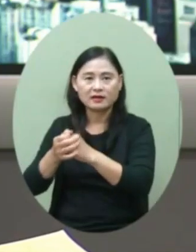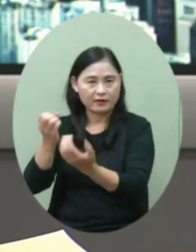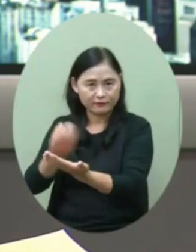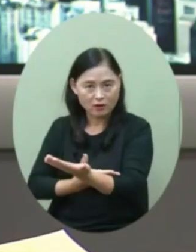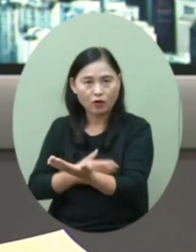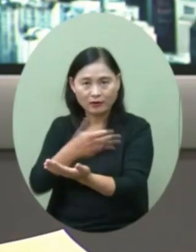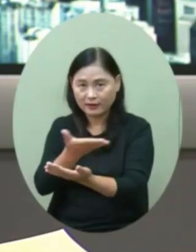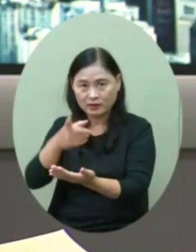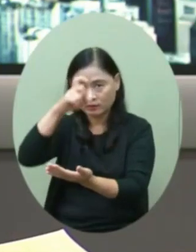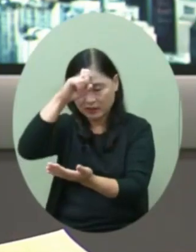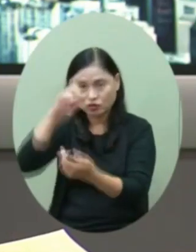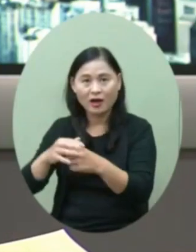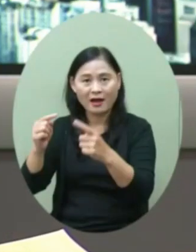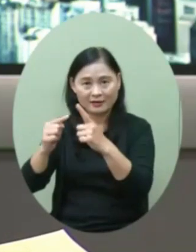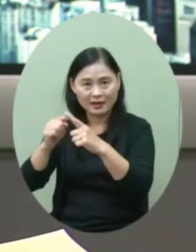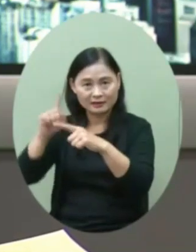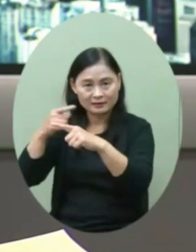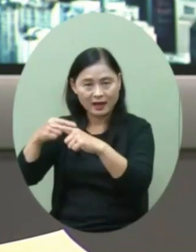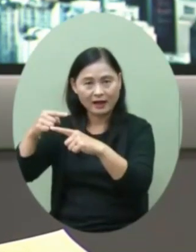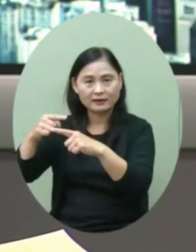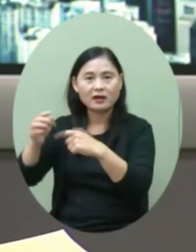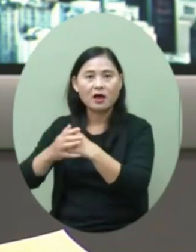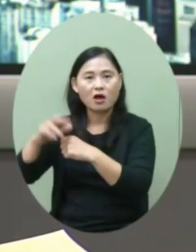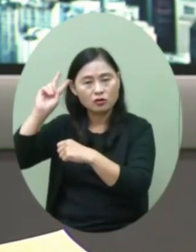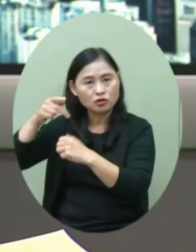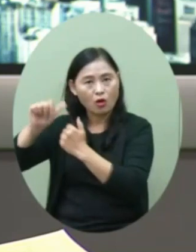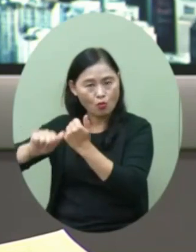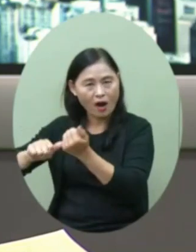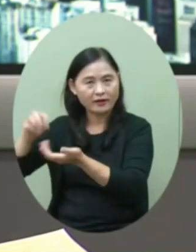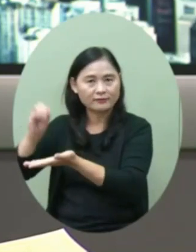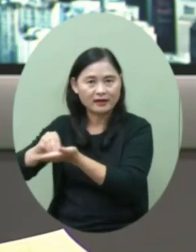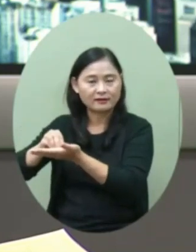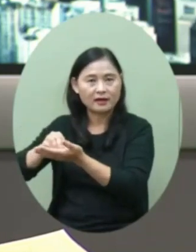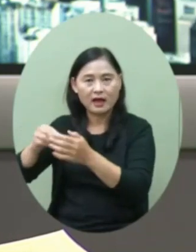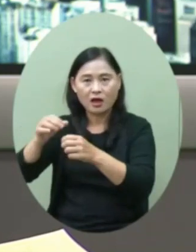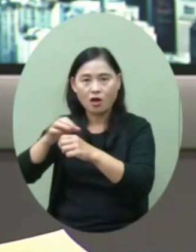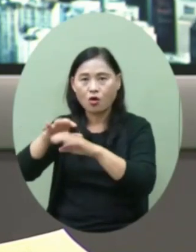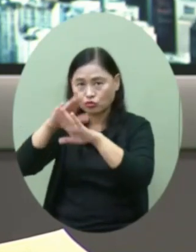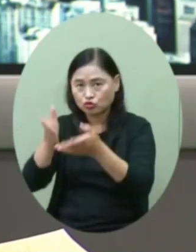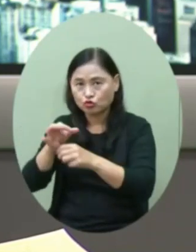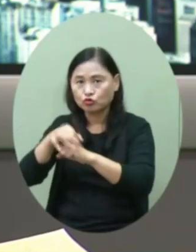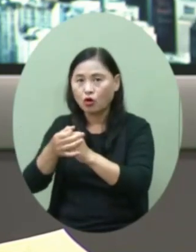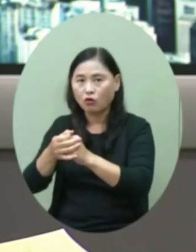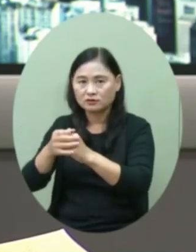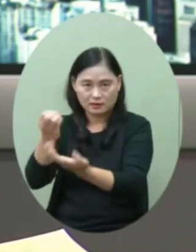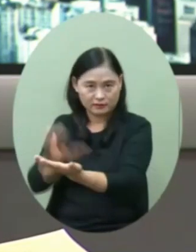this is a national law. You must bear this in mind. This is a national law enacted by